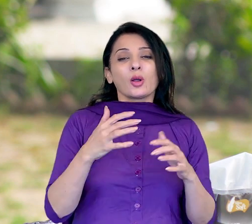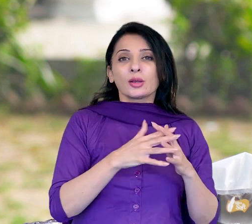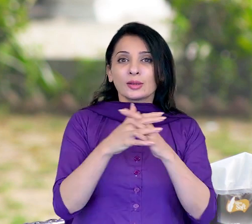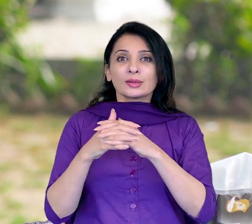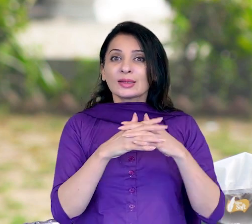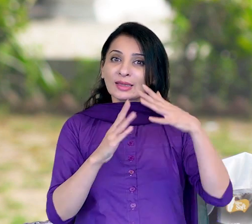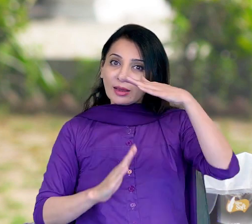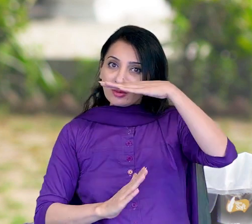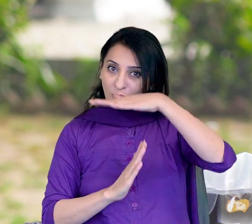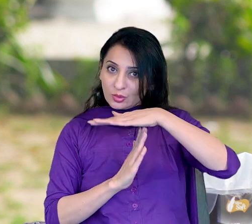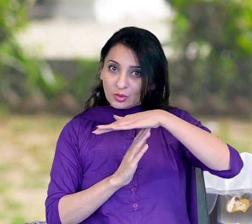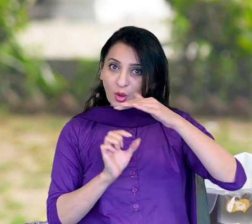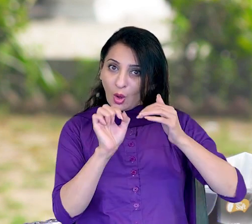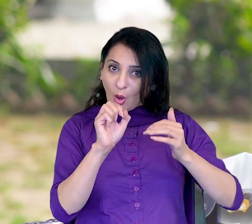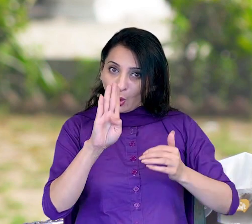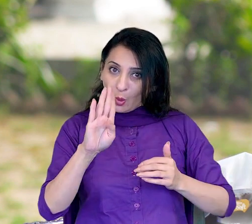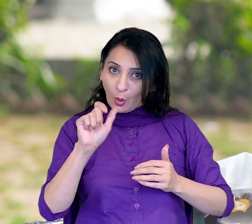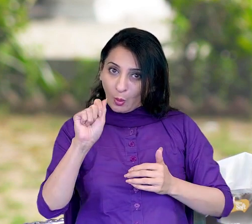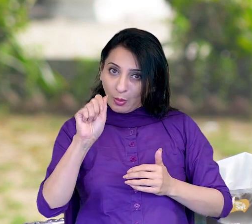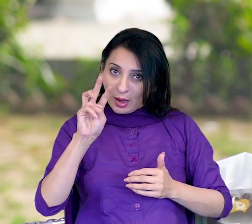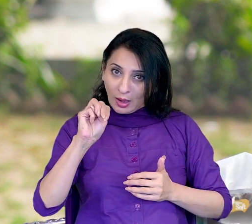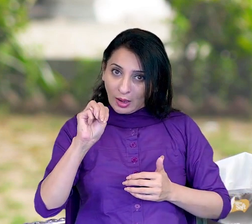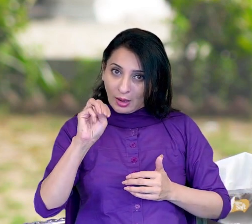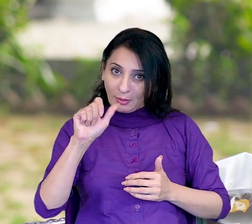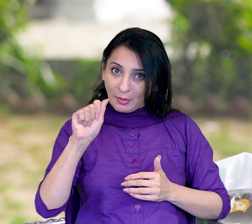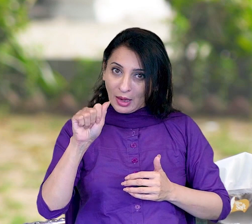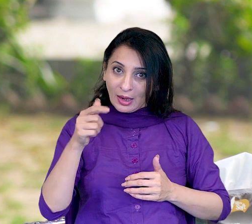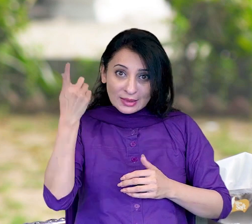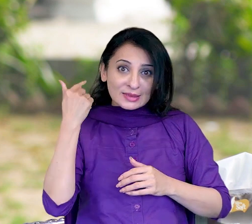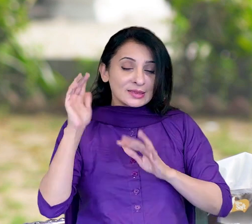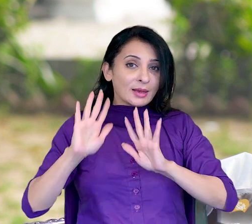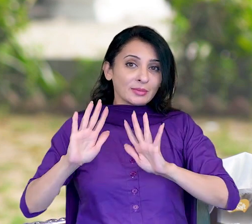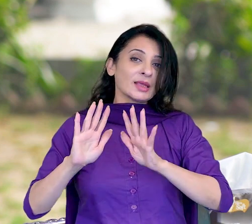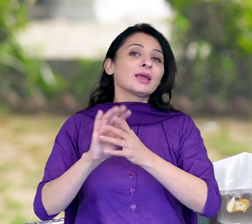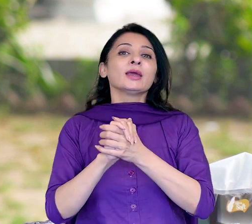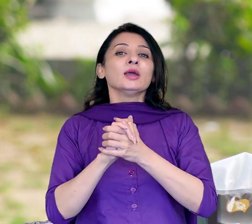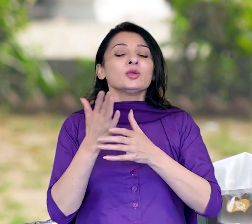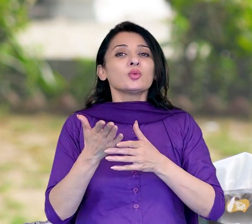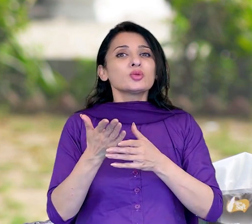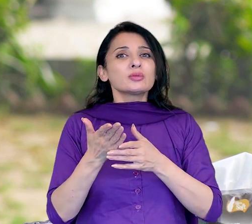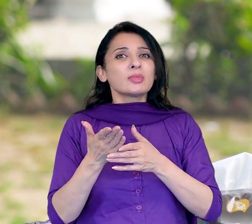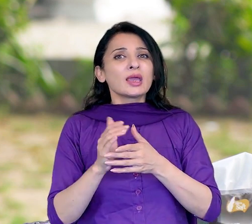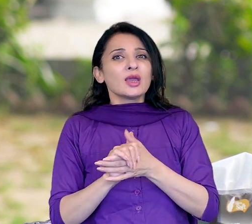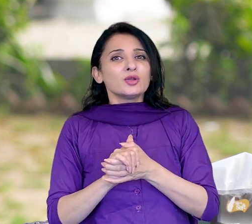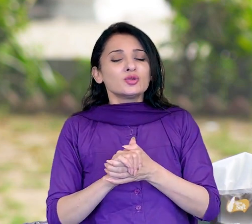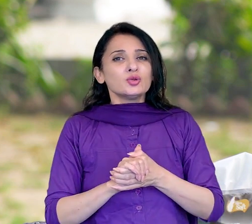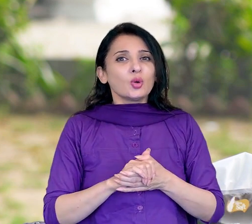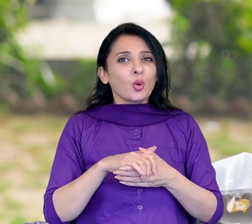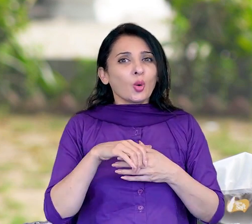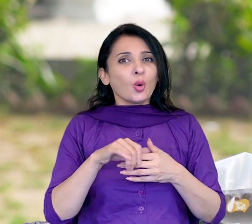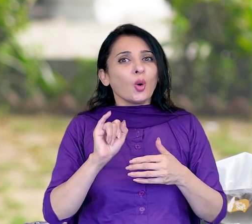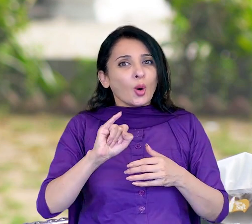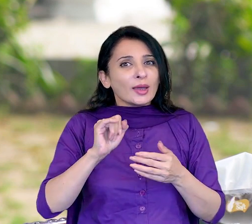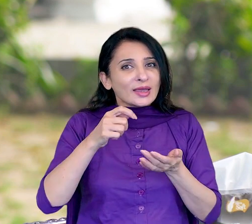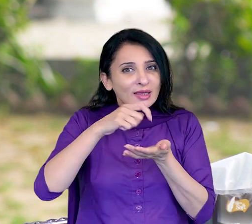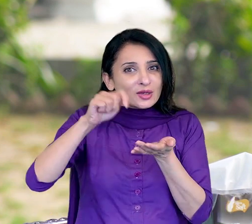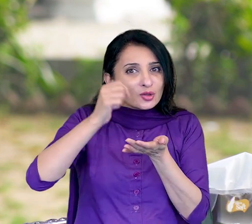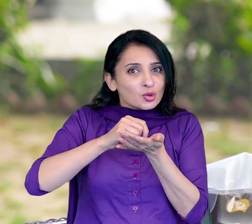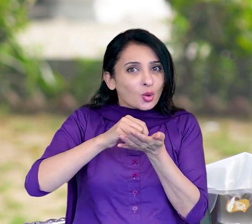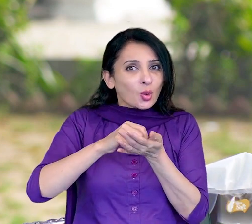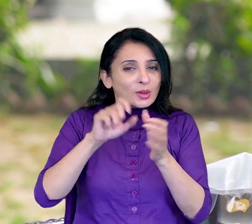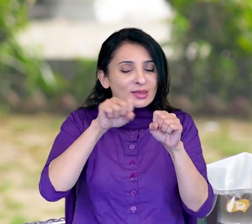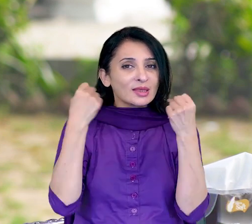gave the insurance company the latitude to call for the free checkups or the annual checkups of the patient who are higher